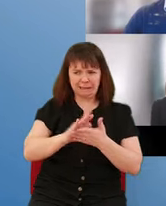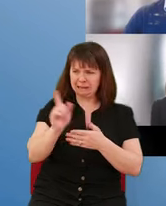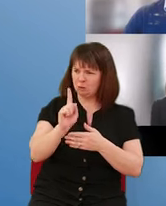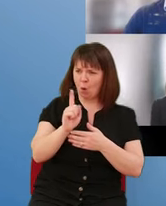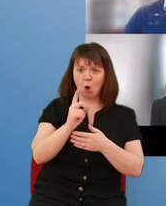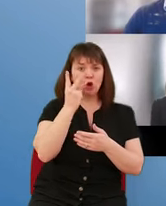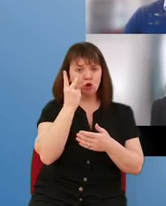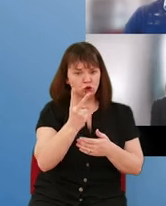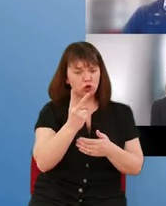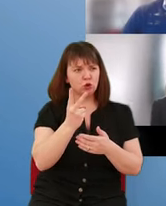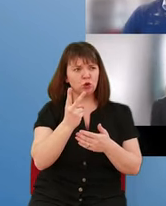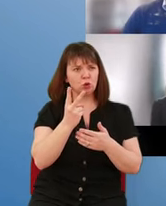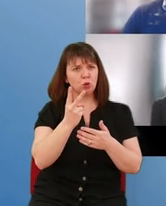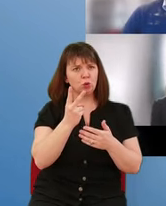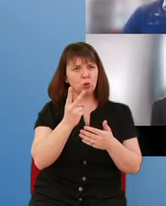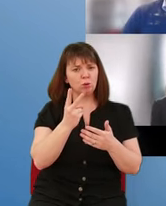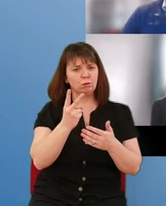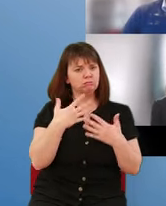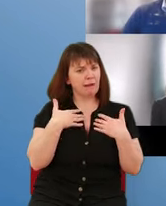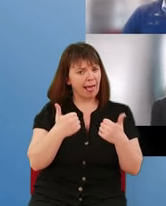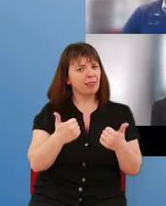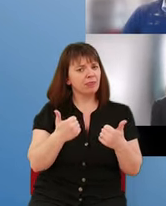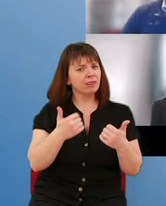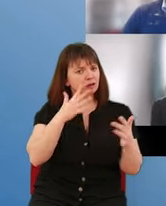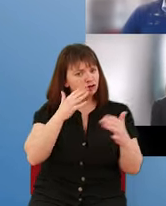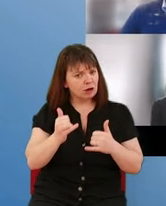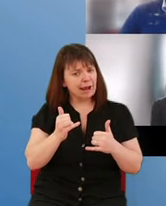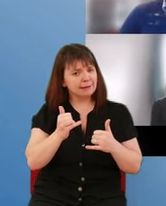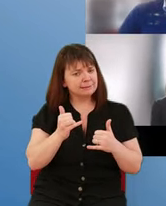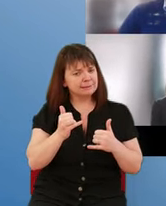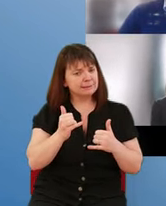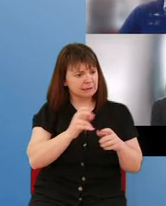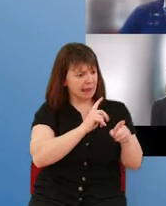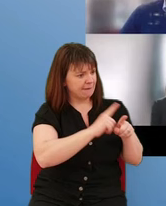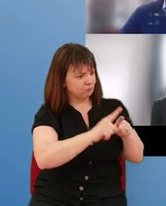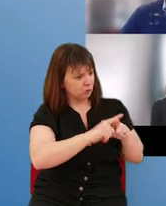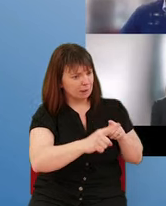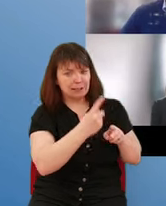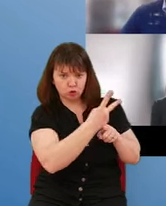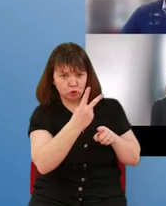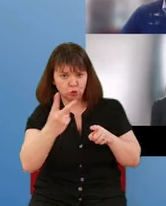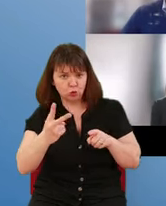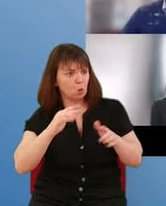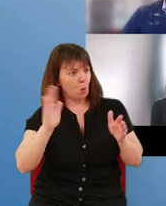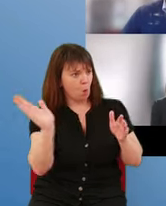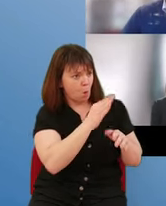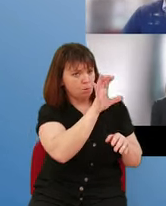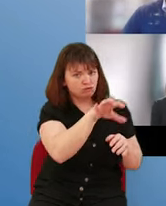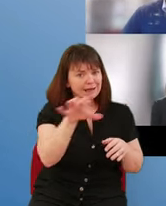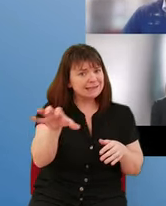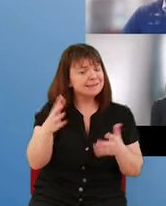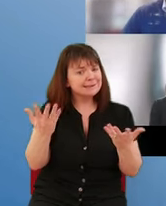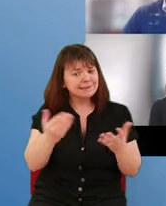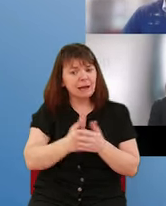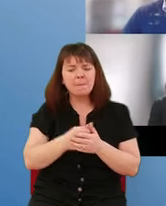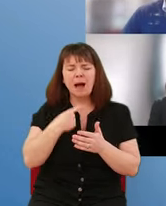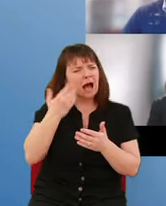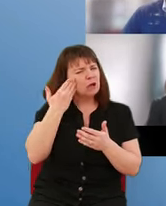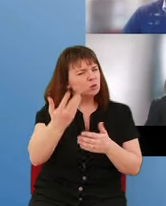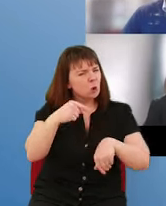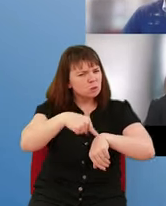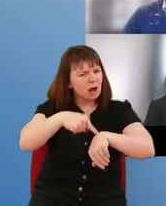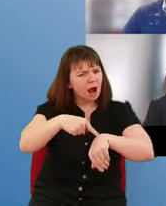huge amount, but I don't know if a health check takes a day or a half day, and therefore it's quite time consuming. But whatever it is, it feels like we need a more robust, sustainable plan for